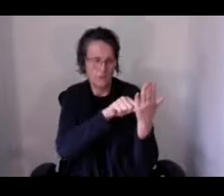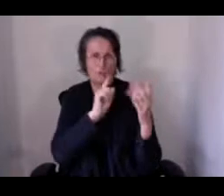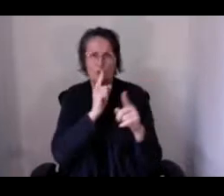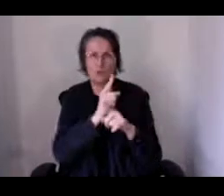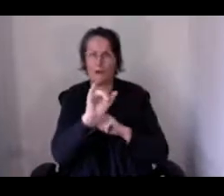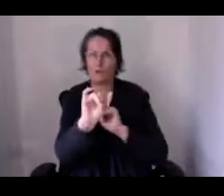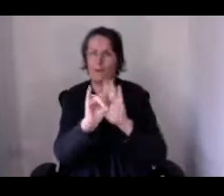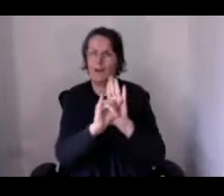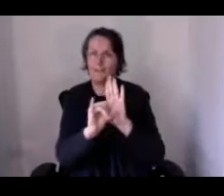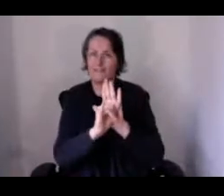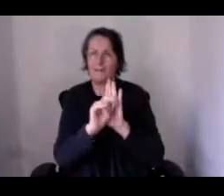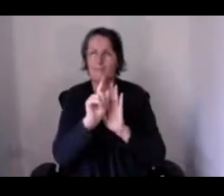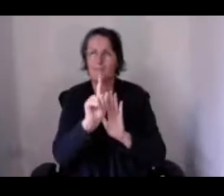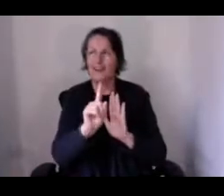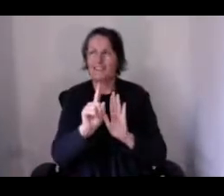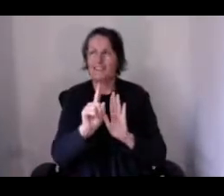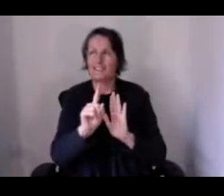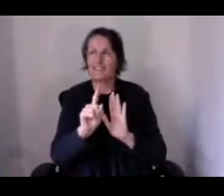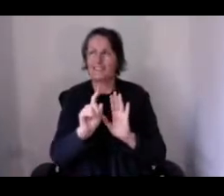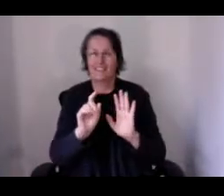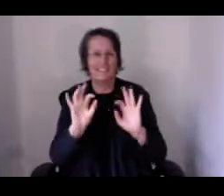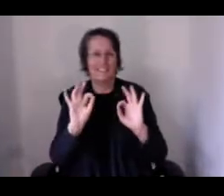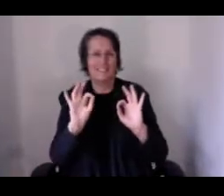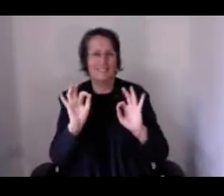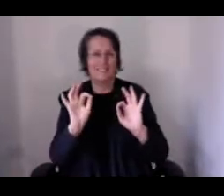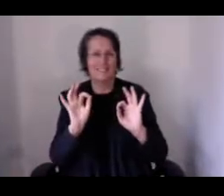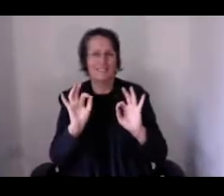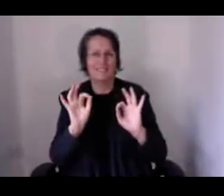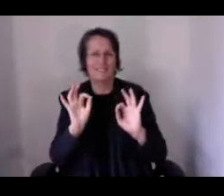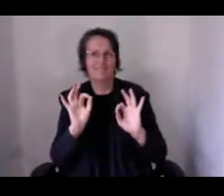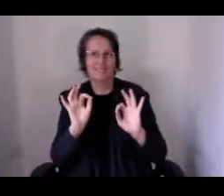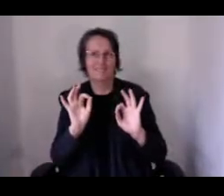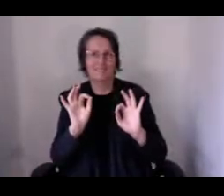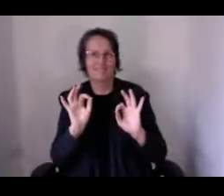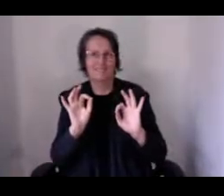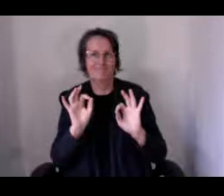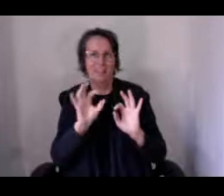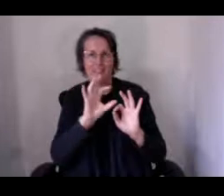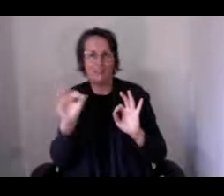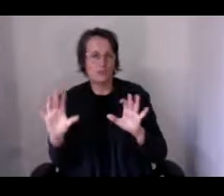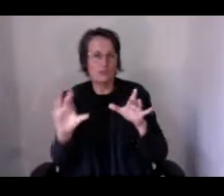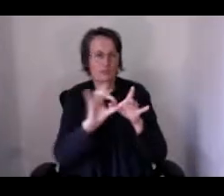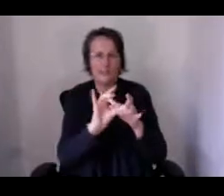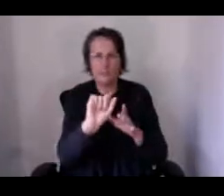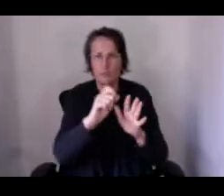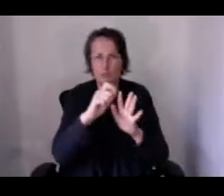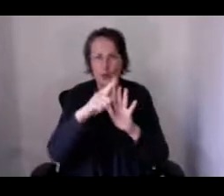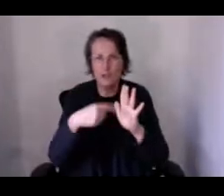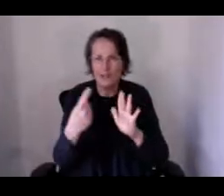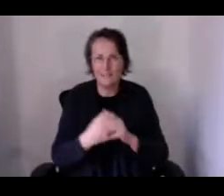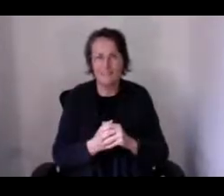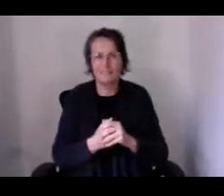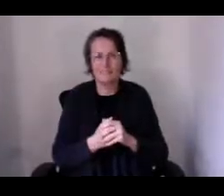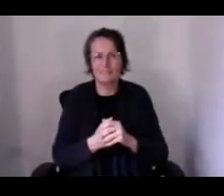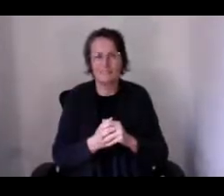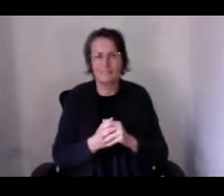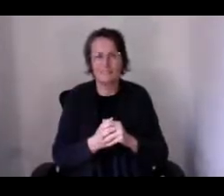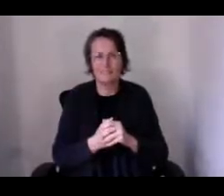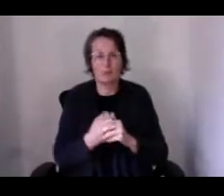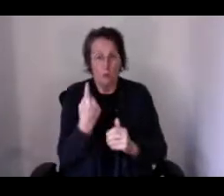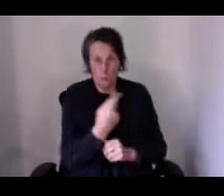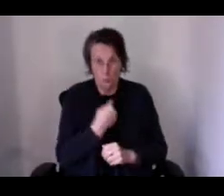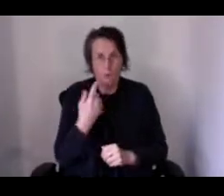not actually, that doesn't have anything to do with how your project is assessed, except to sort of go, well, we would like to be supporting people with